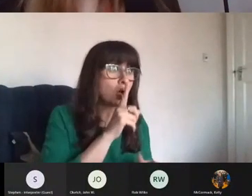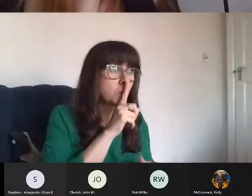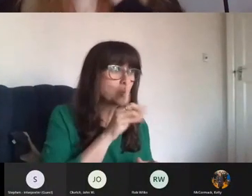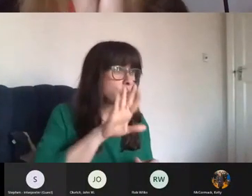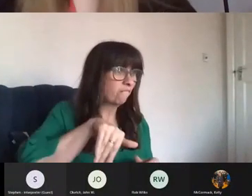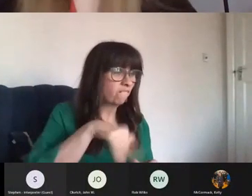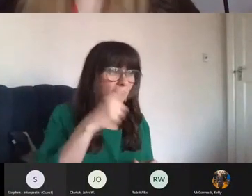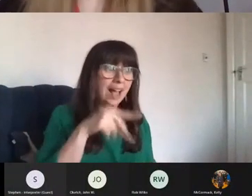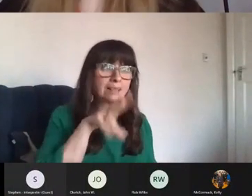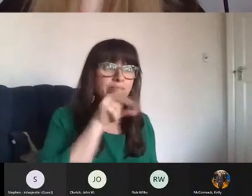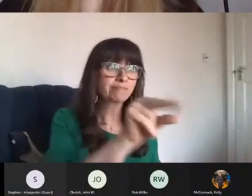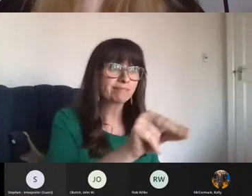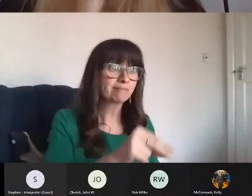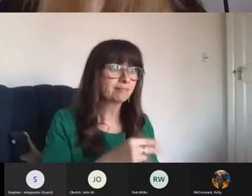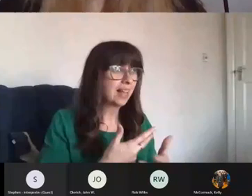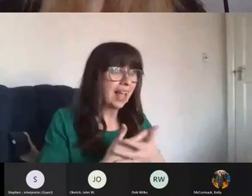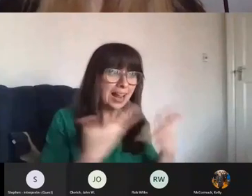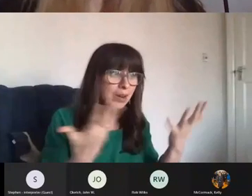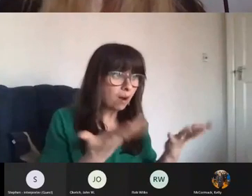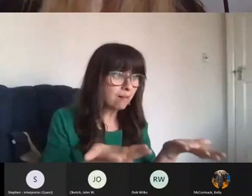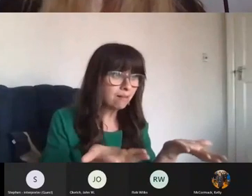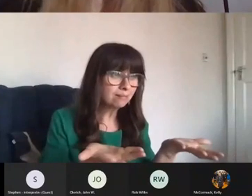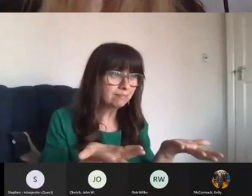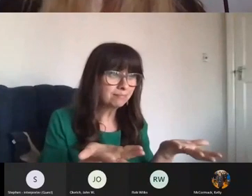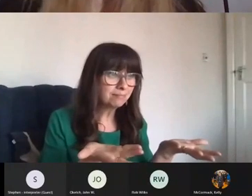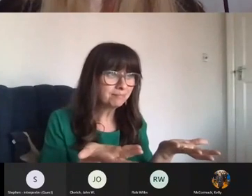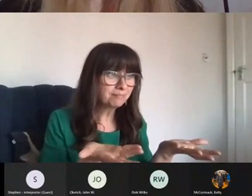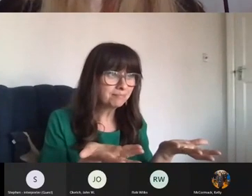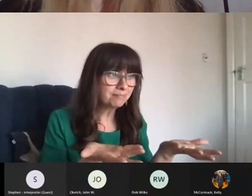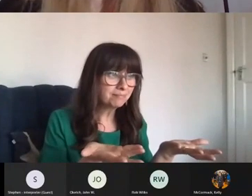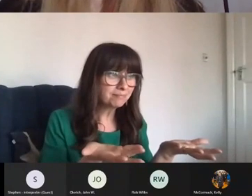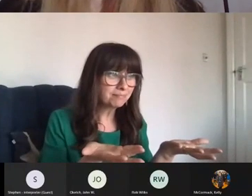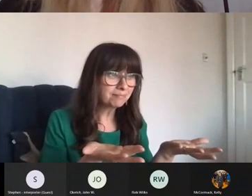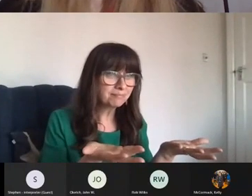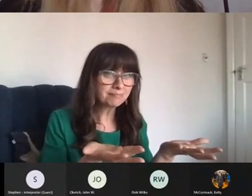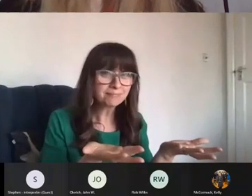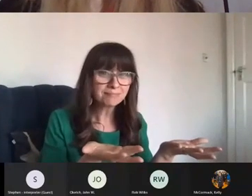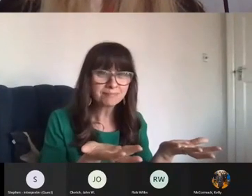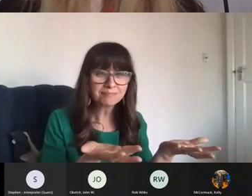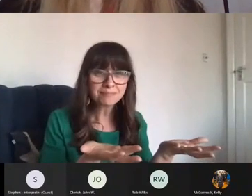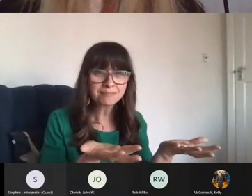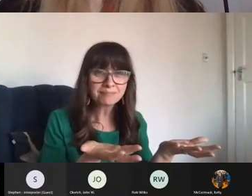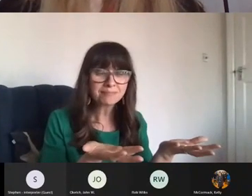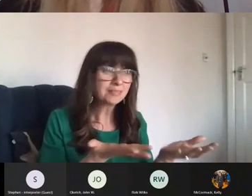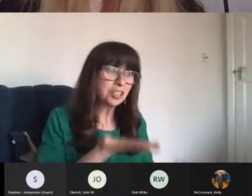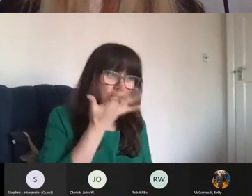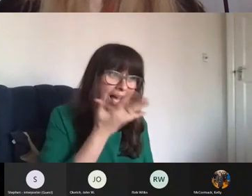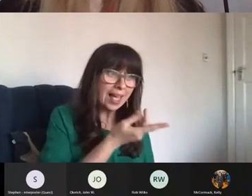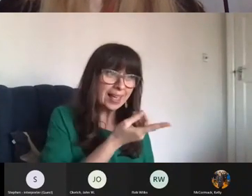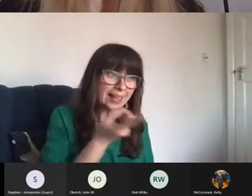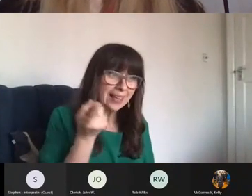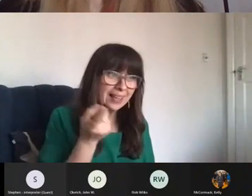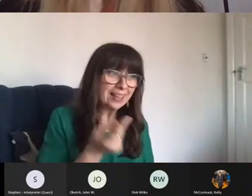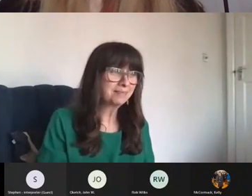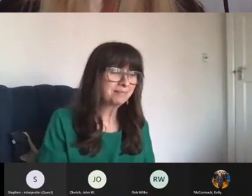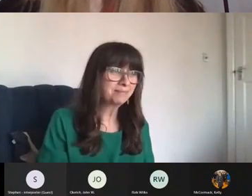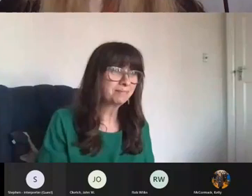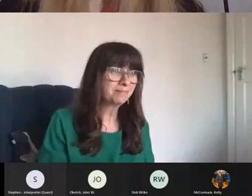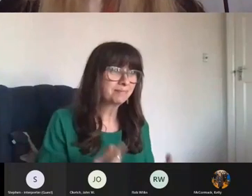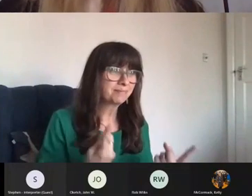yourself and ask a question. Anybody? Any offers? Don't be shy.